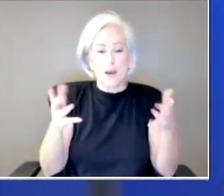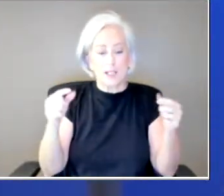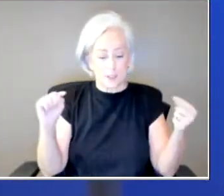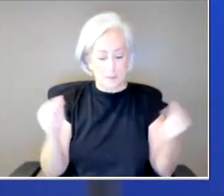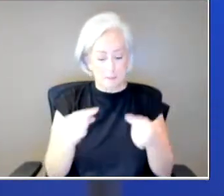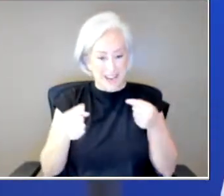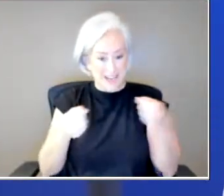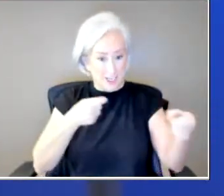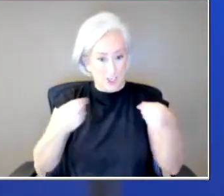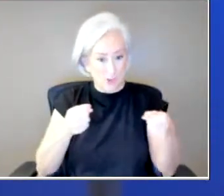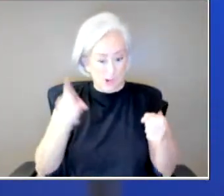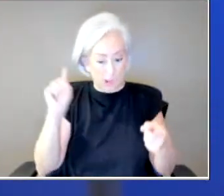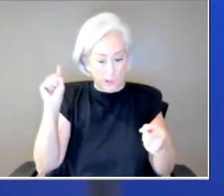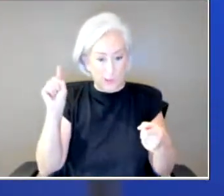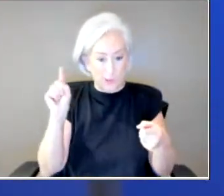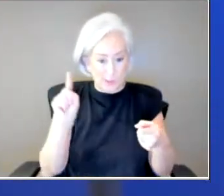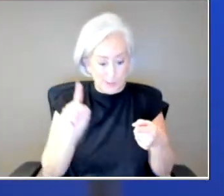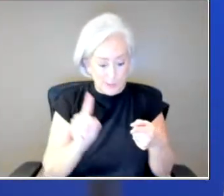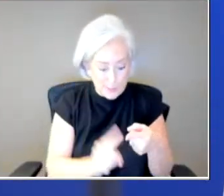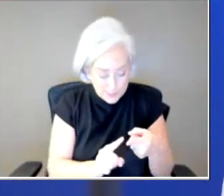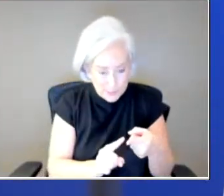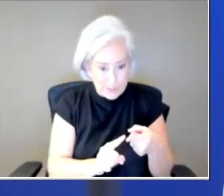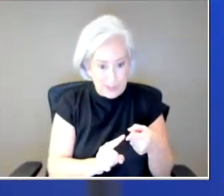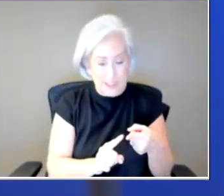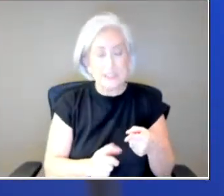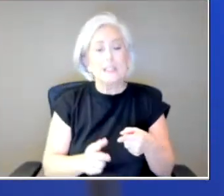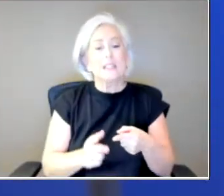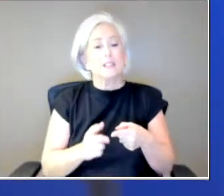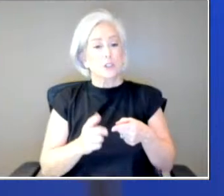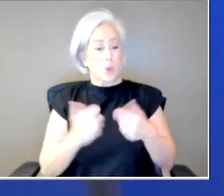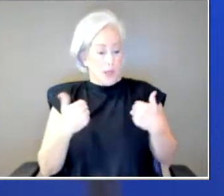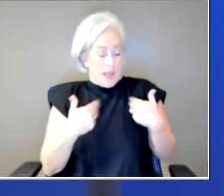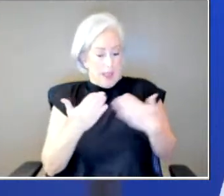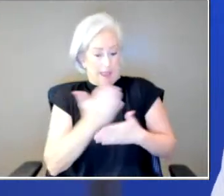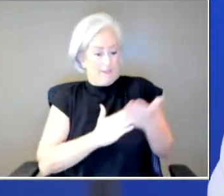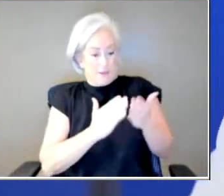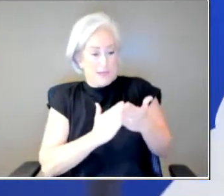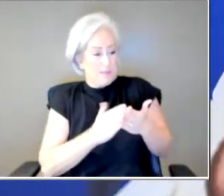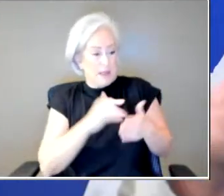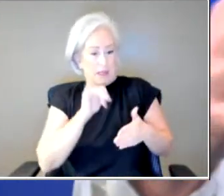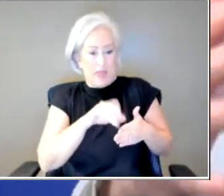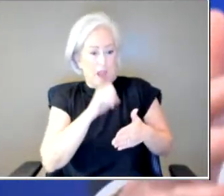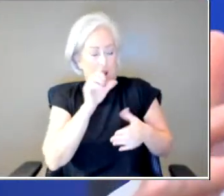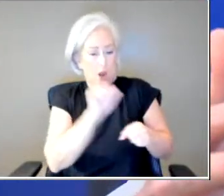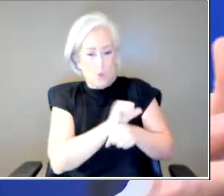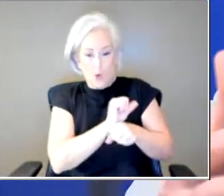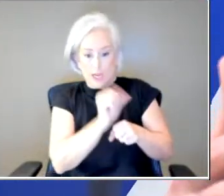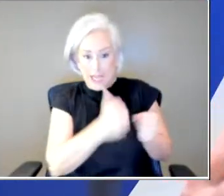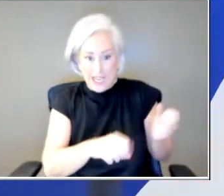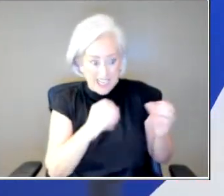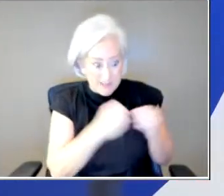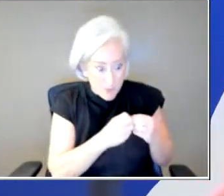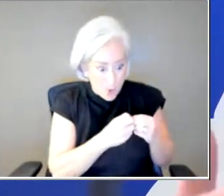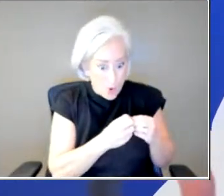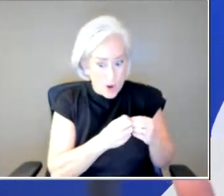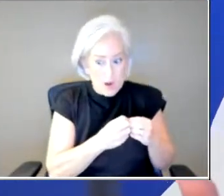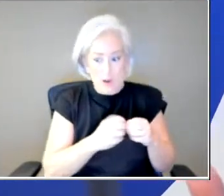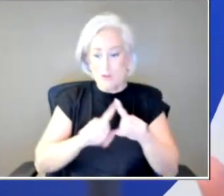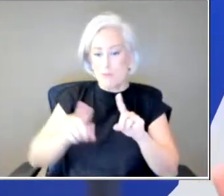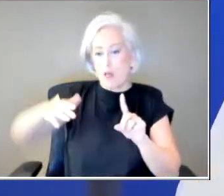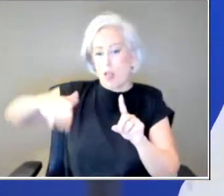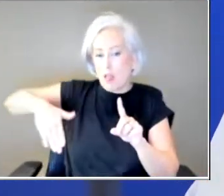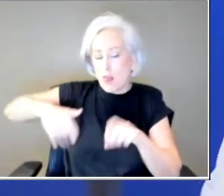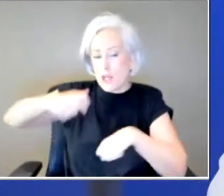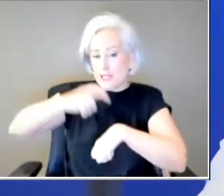there's this gap in people who are underserved where those aren't working anymore, and they're not yet able to get a knee replacement or don't wish to